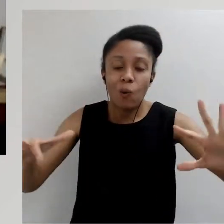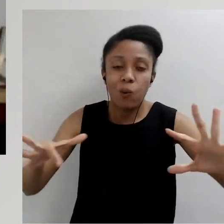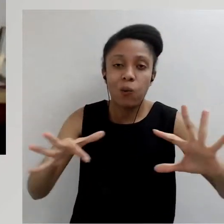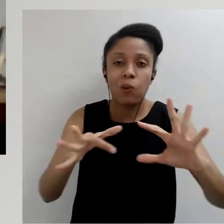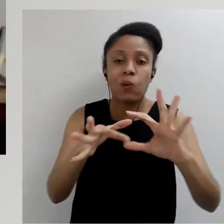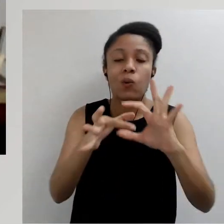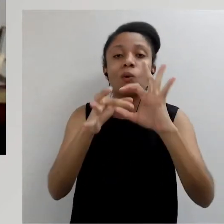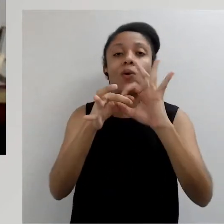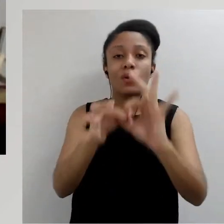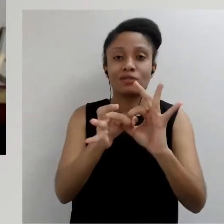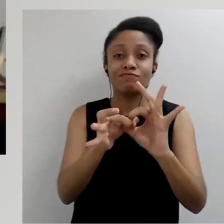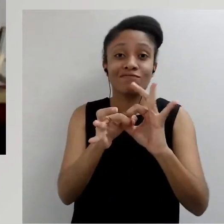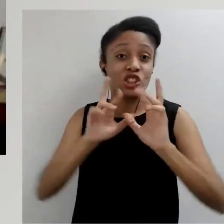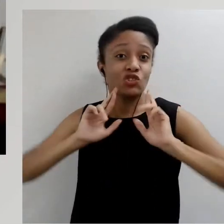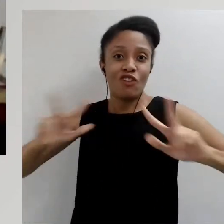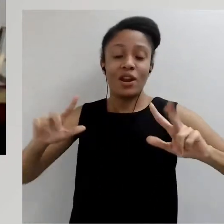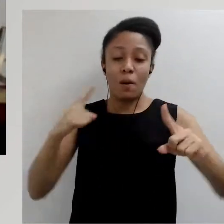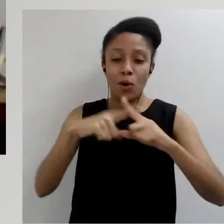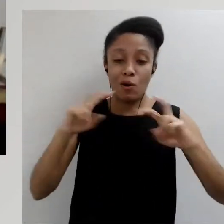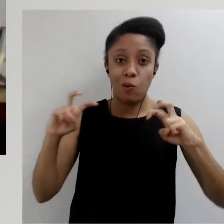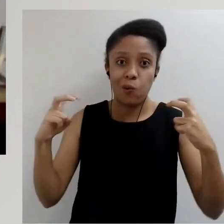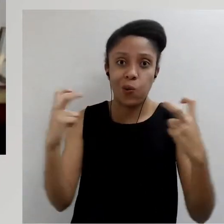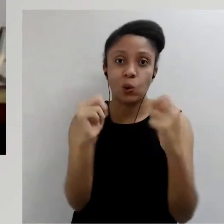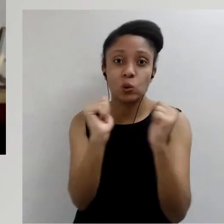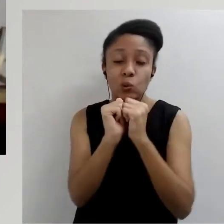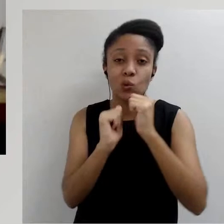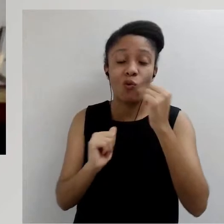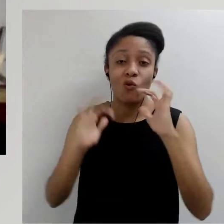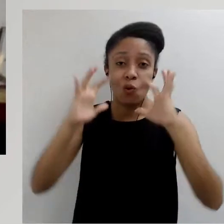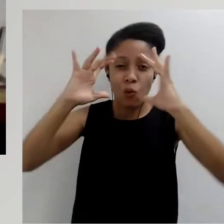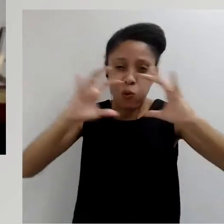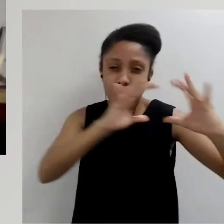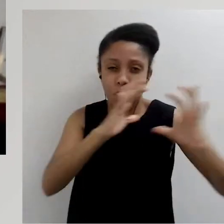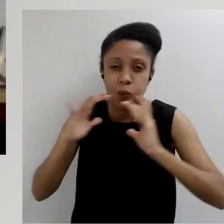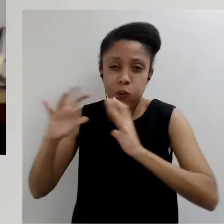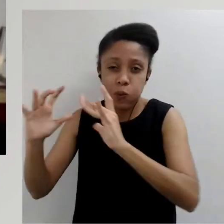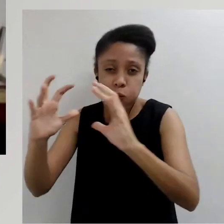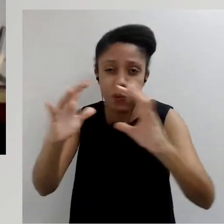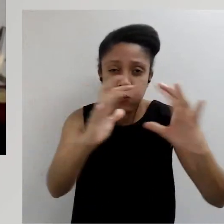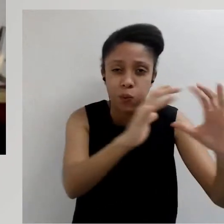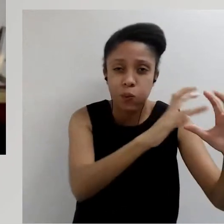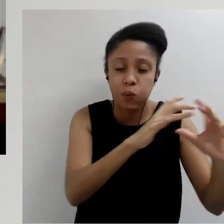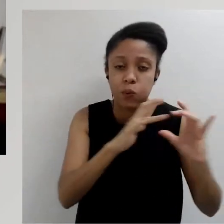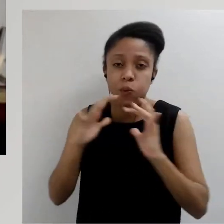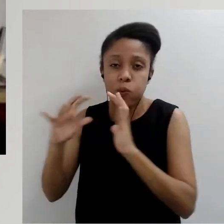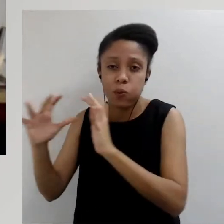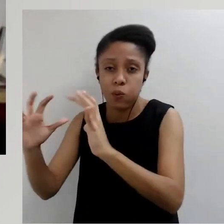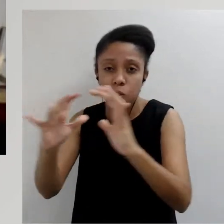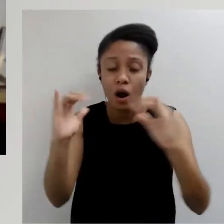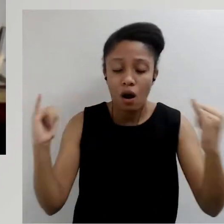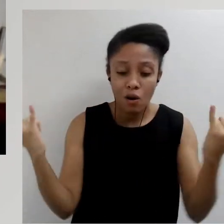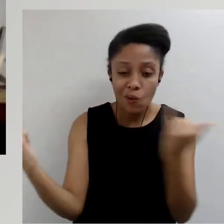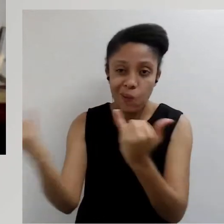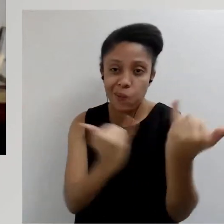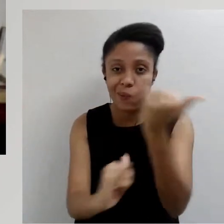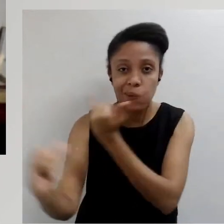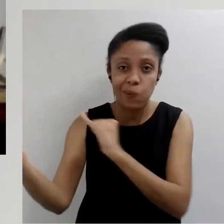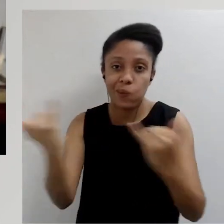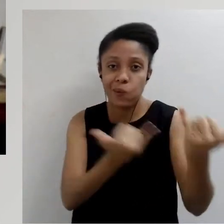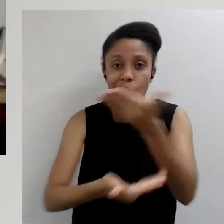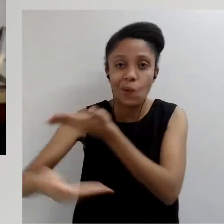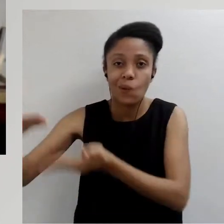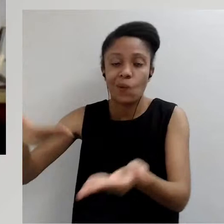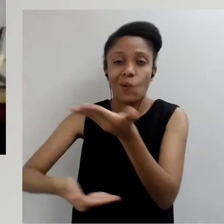this union will make us different. So after being brought together with